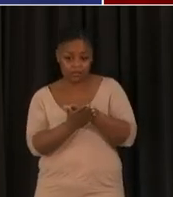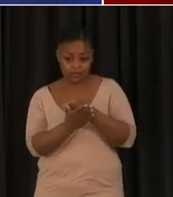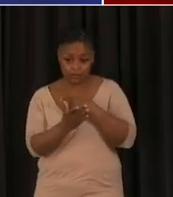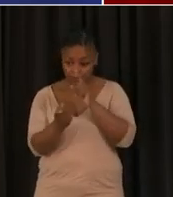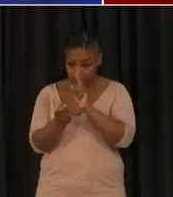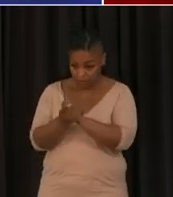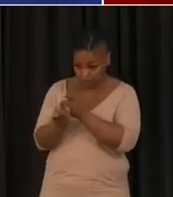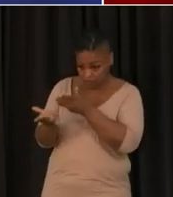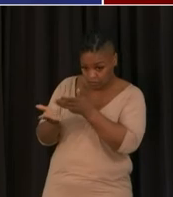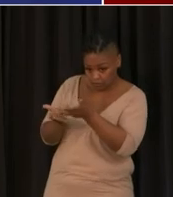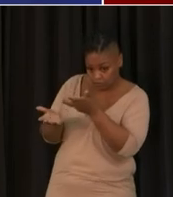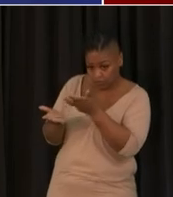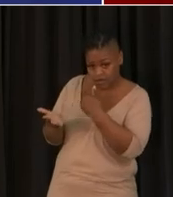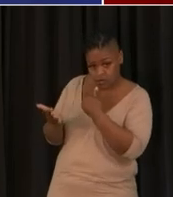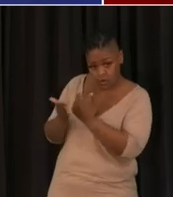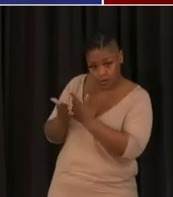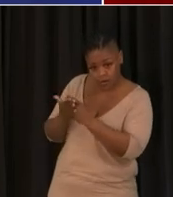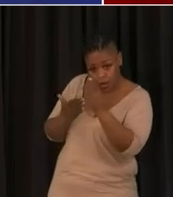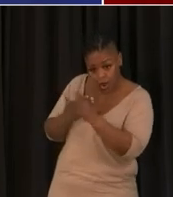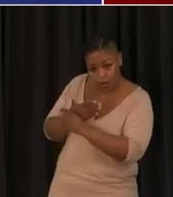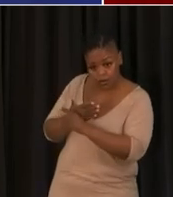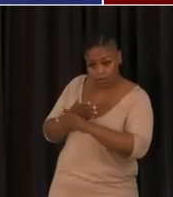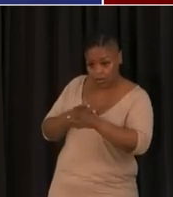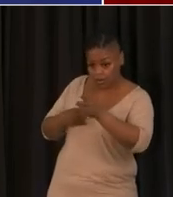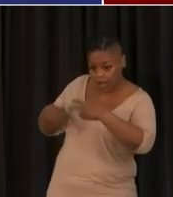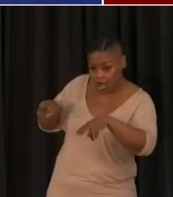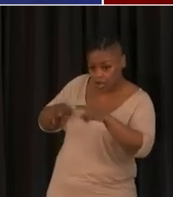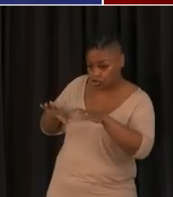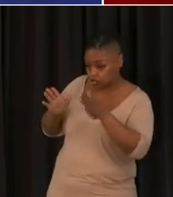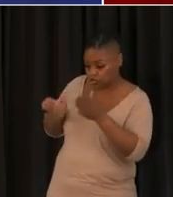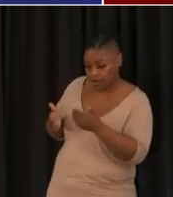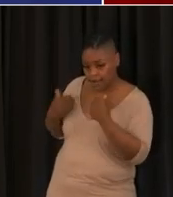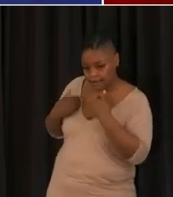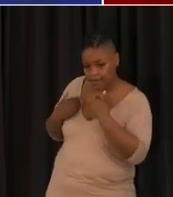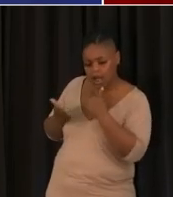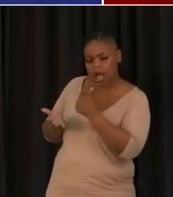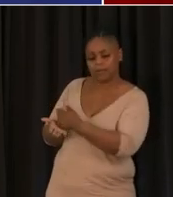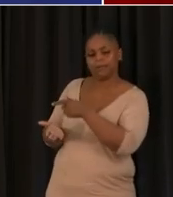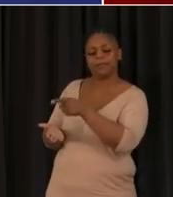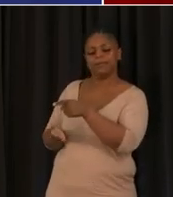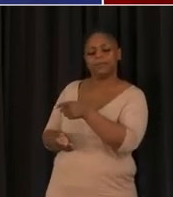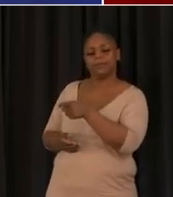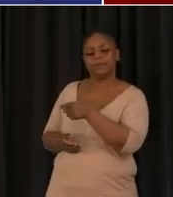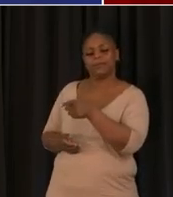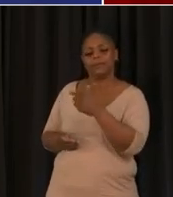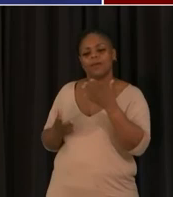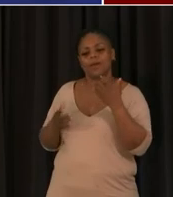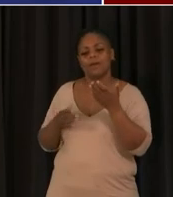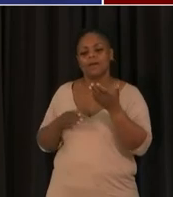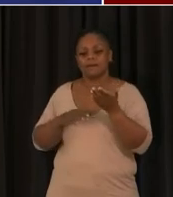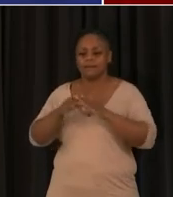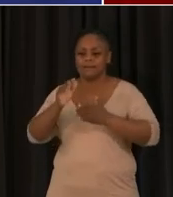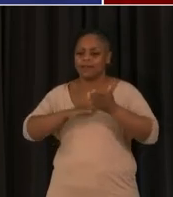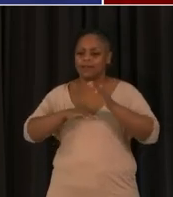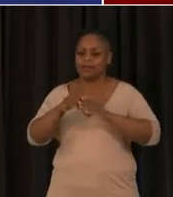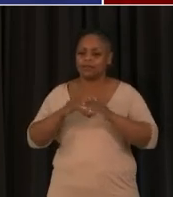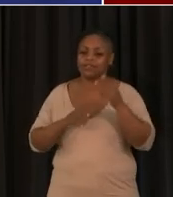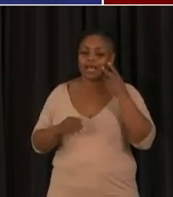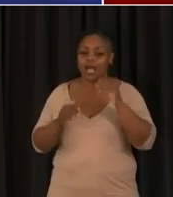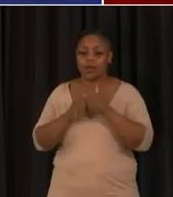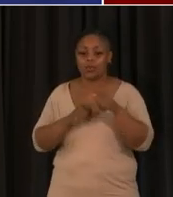Ombudsman is really positioned to advocate and support residents around student loan questions